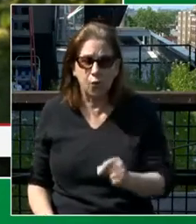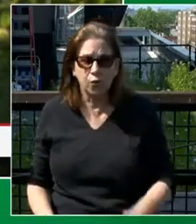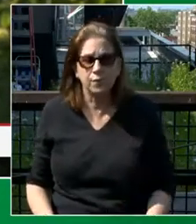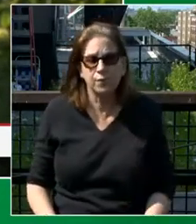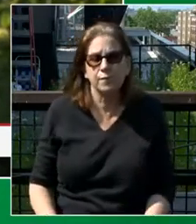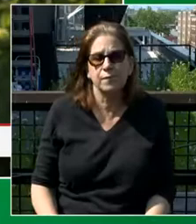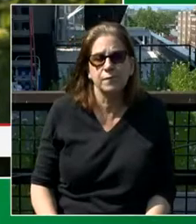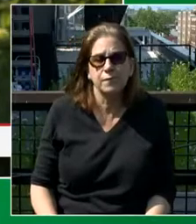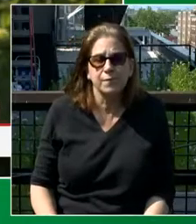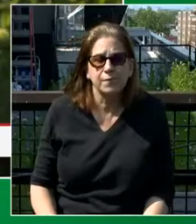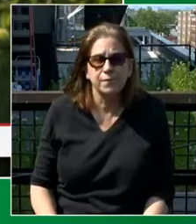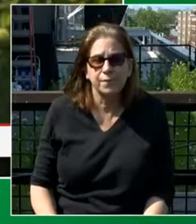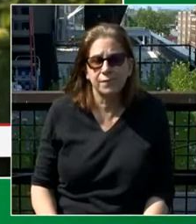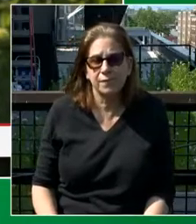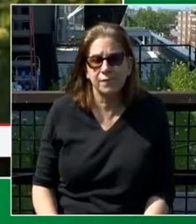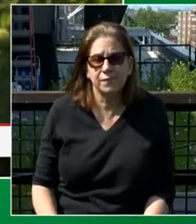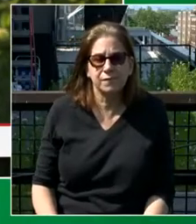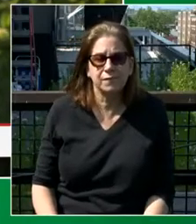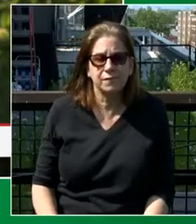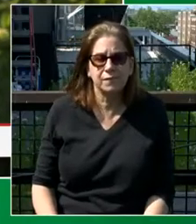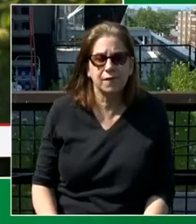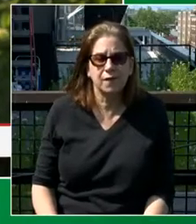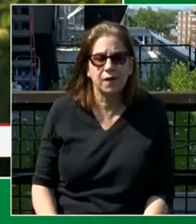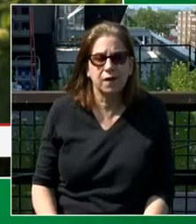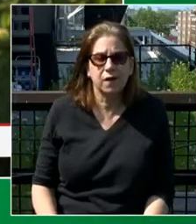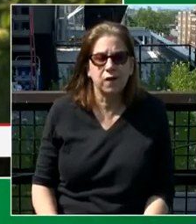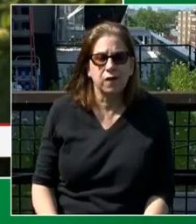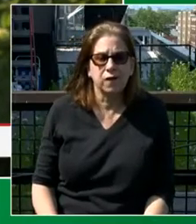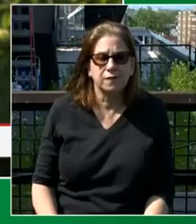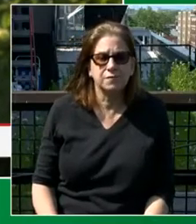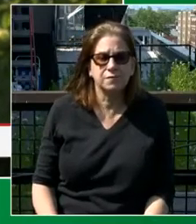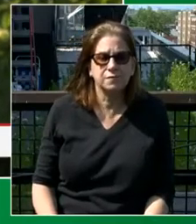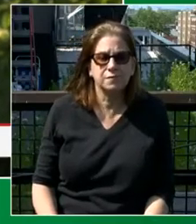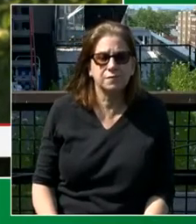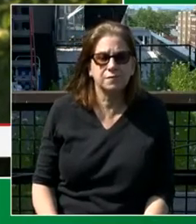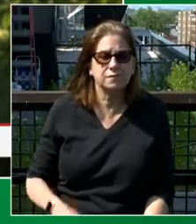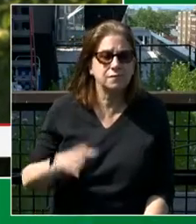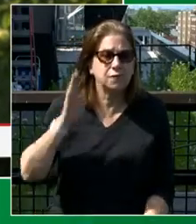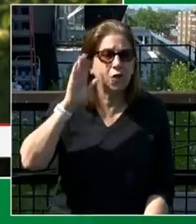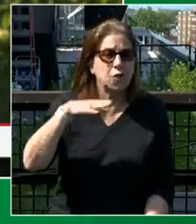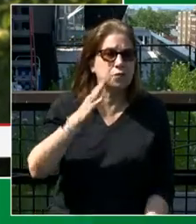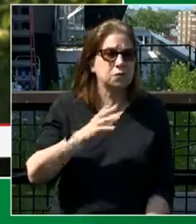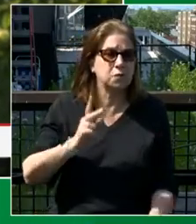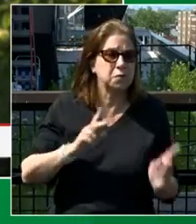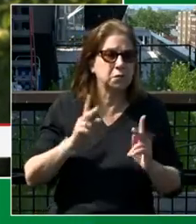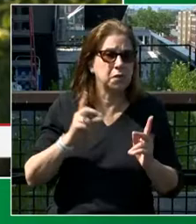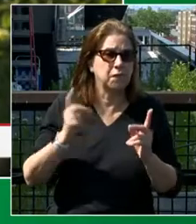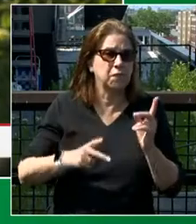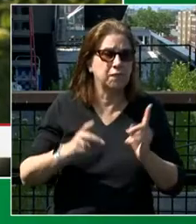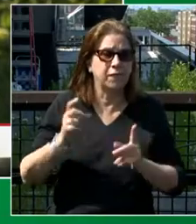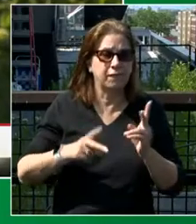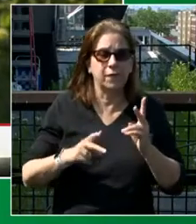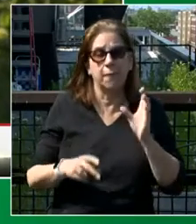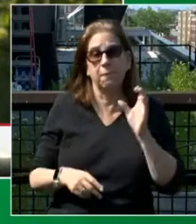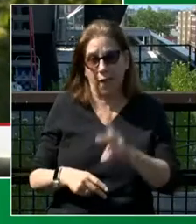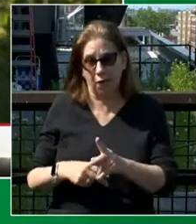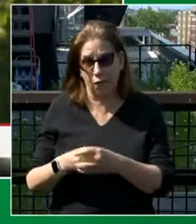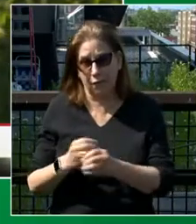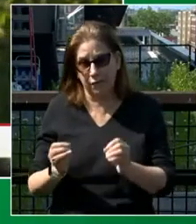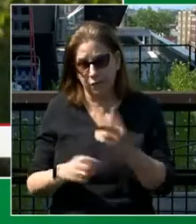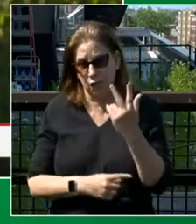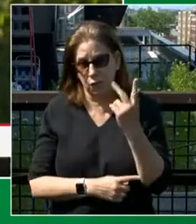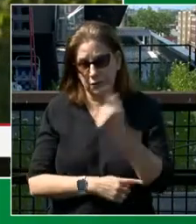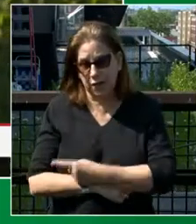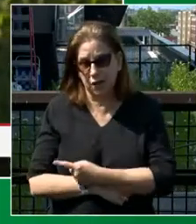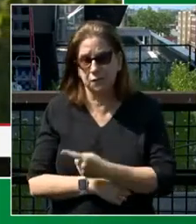back 2 days on, 3 days off, or you're in the office on some days and you have non-office work days. There's another opportunity you may have